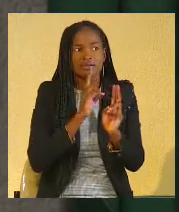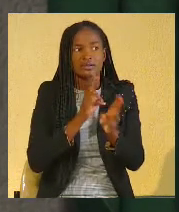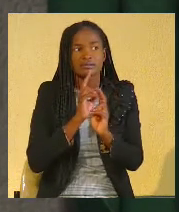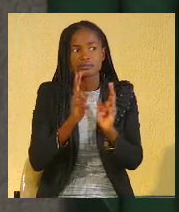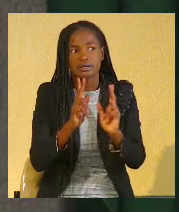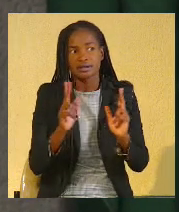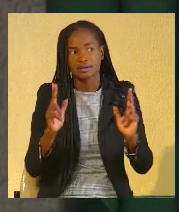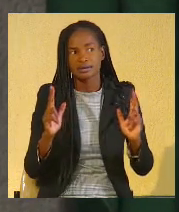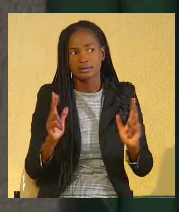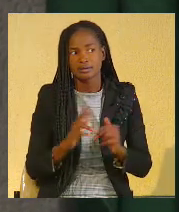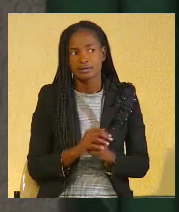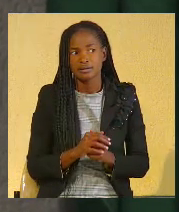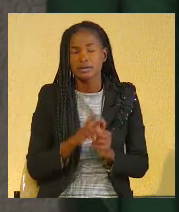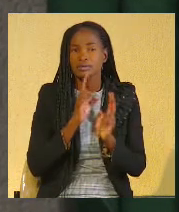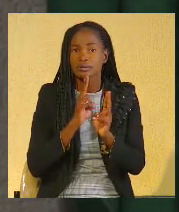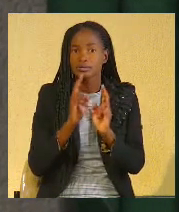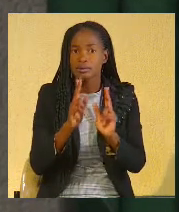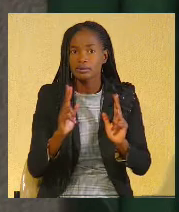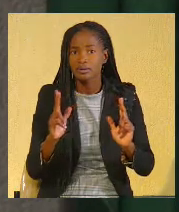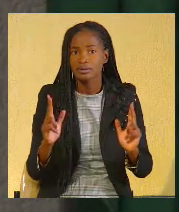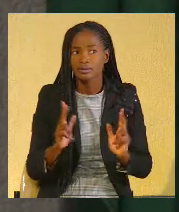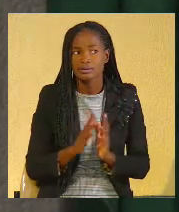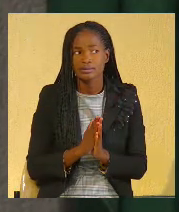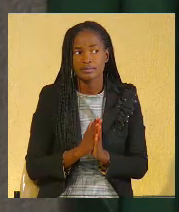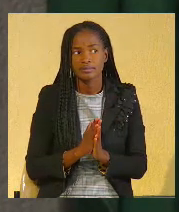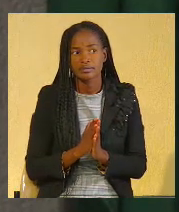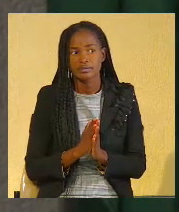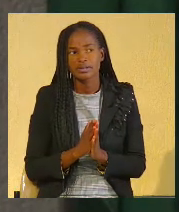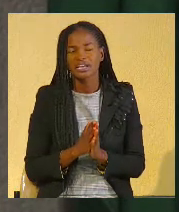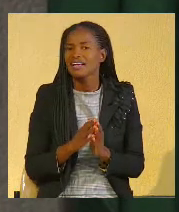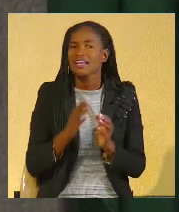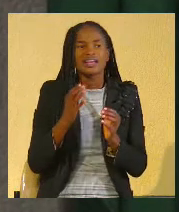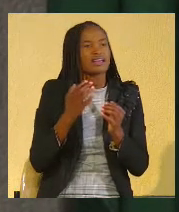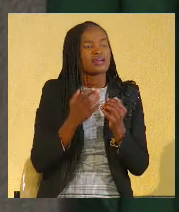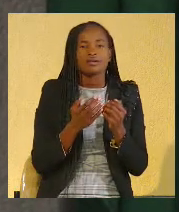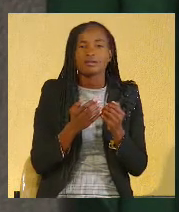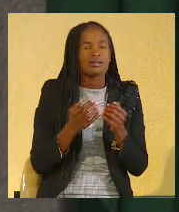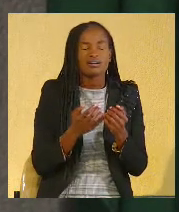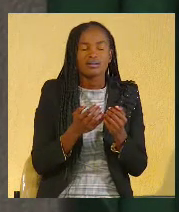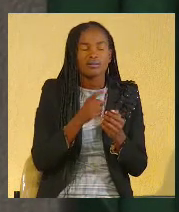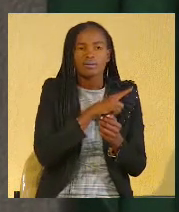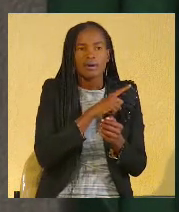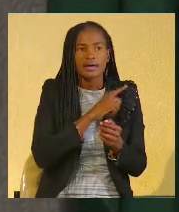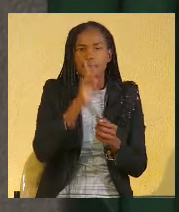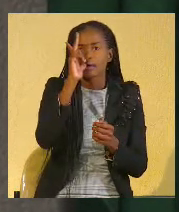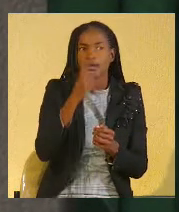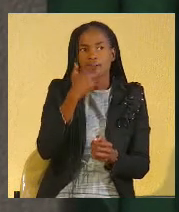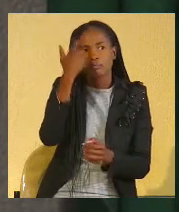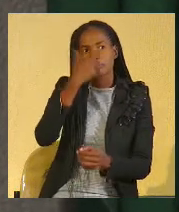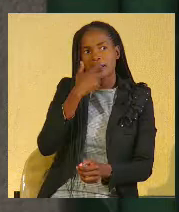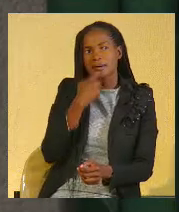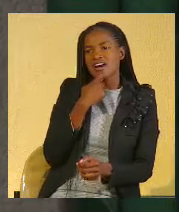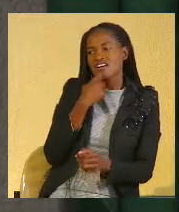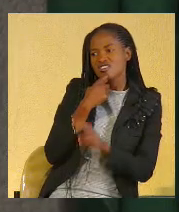the public, to educate the public that there is no need to stigmatize anybody. The only thing you need to know